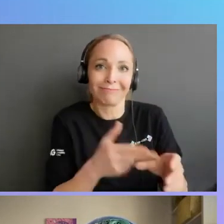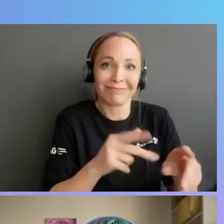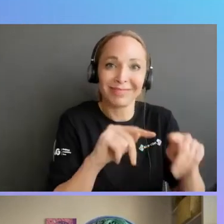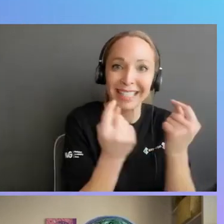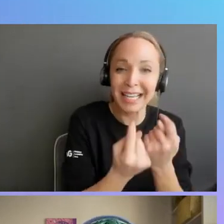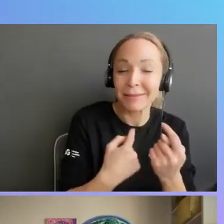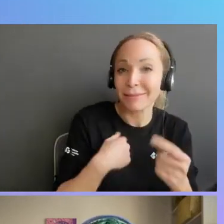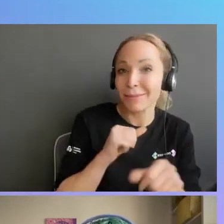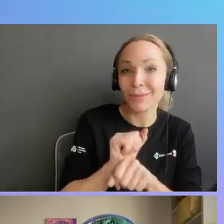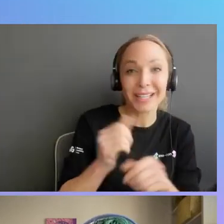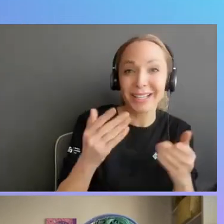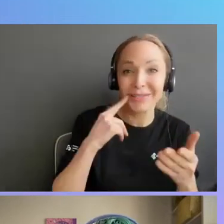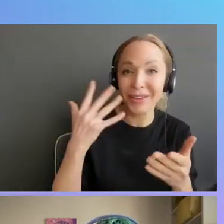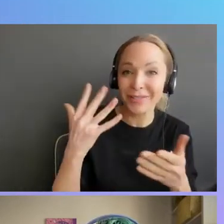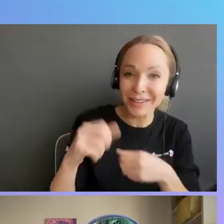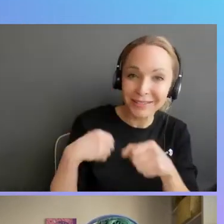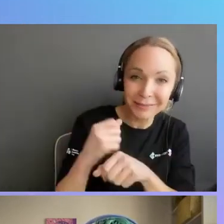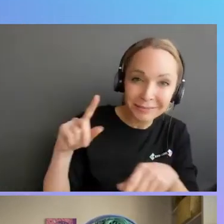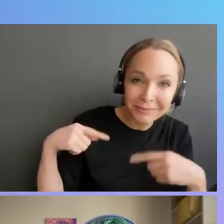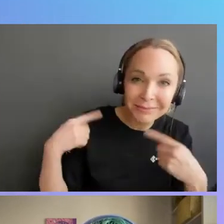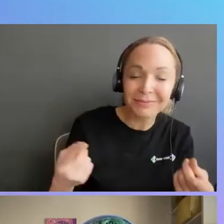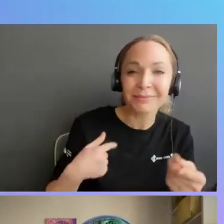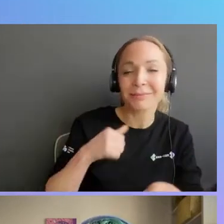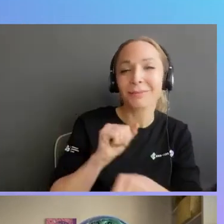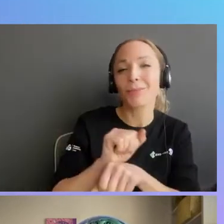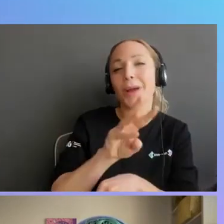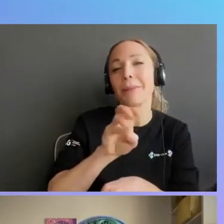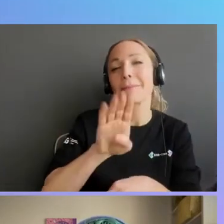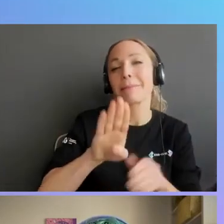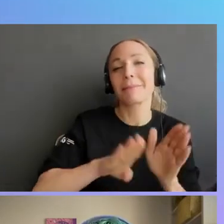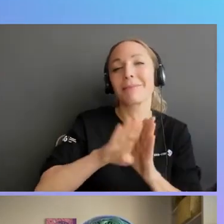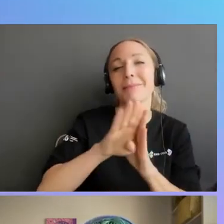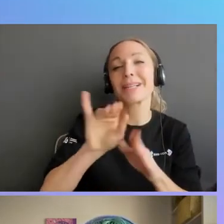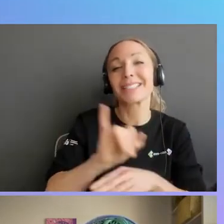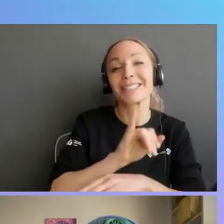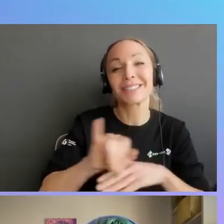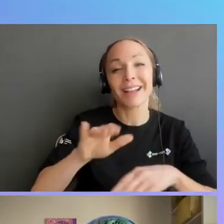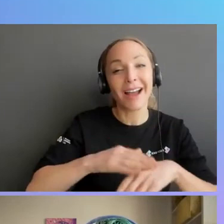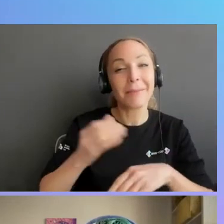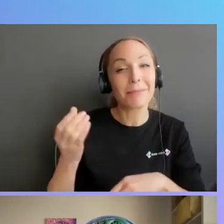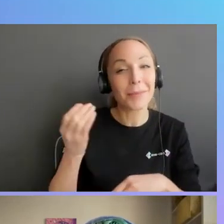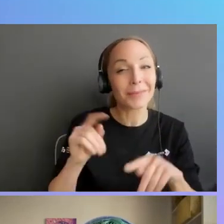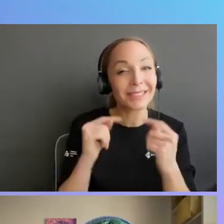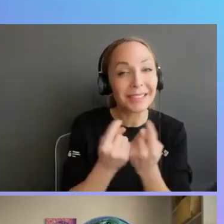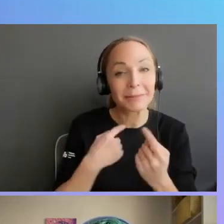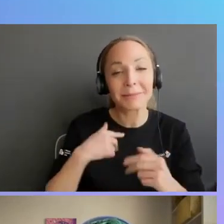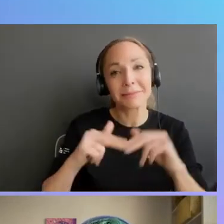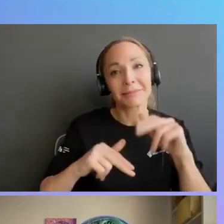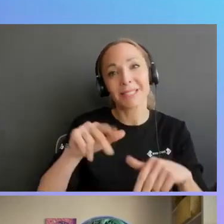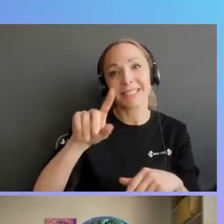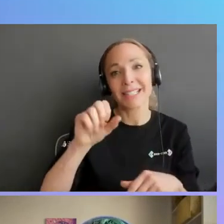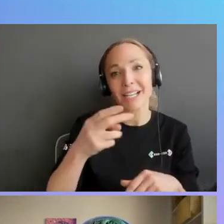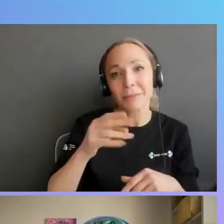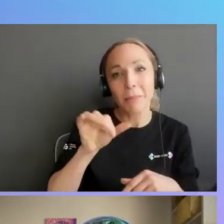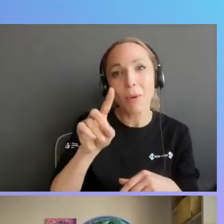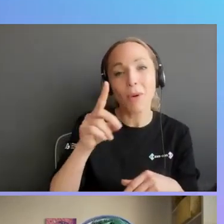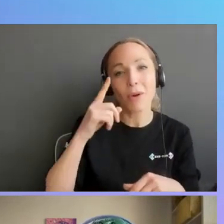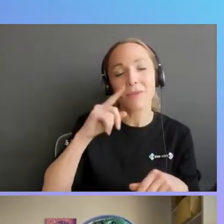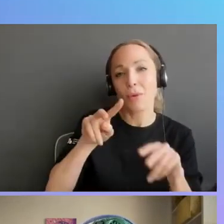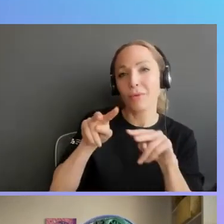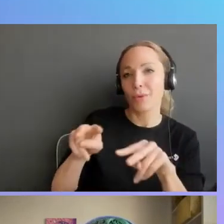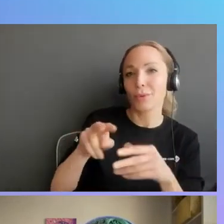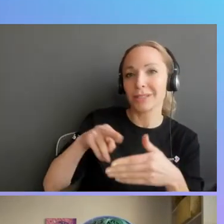as a web development intern on our mobile team, where I was helping build the dashboard for viewing results from